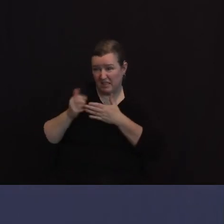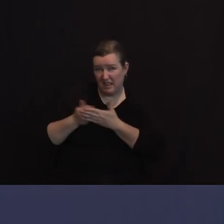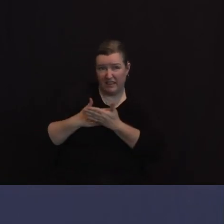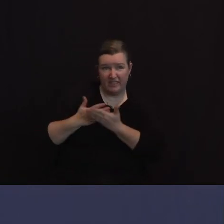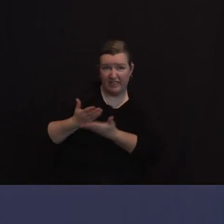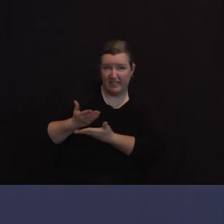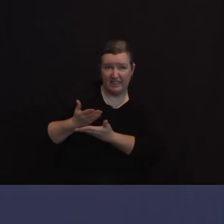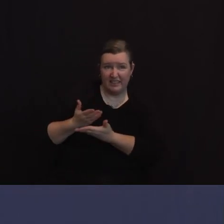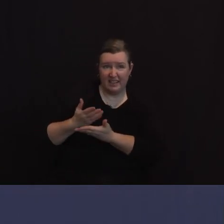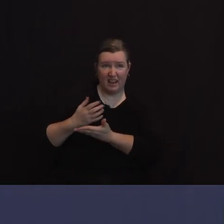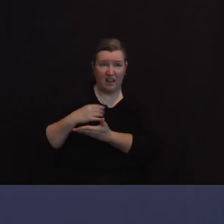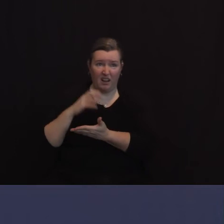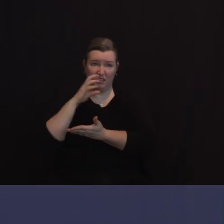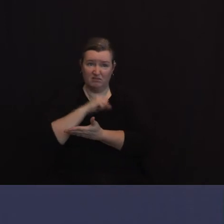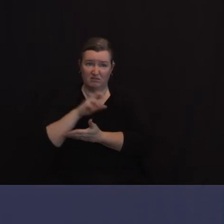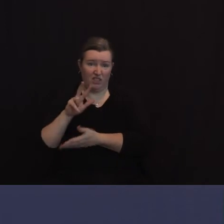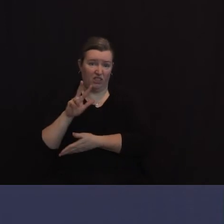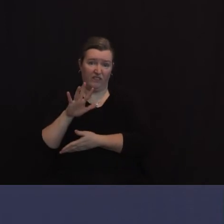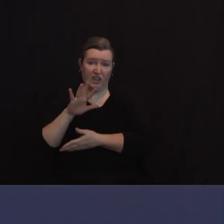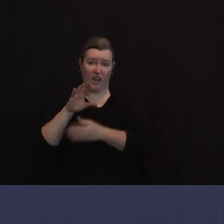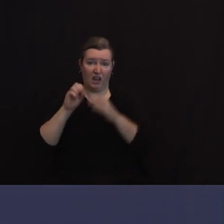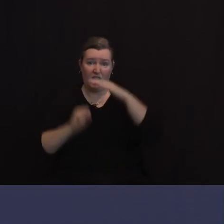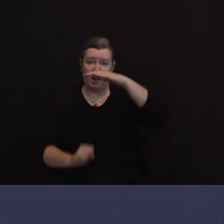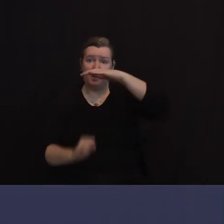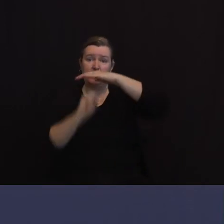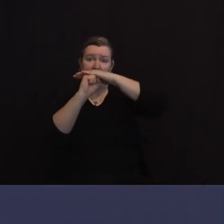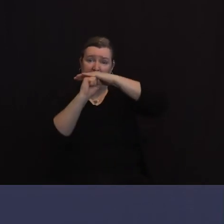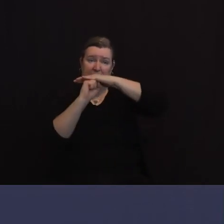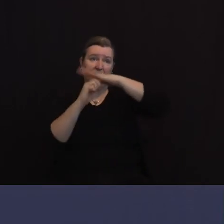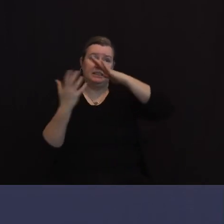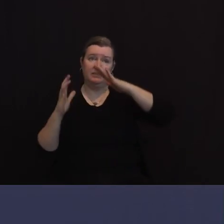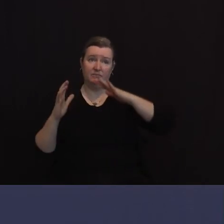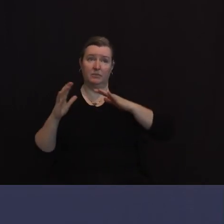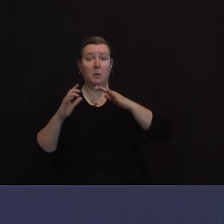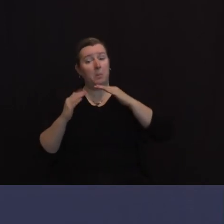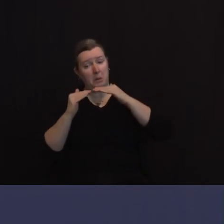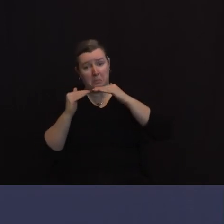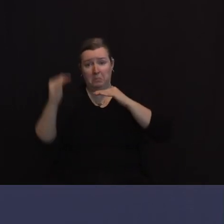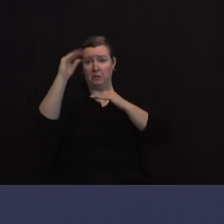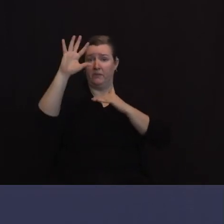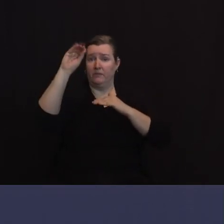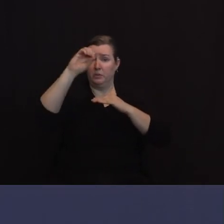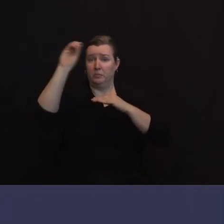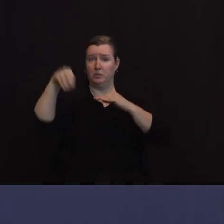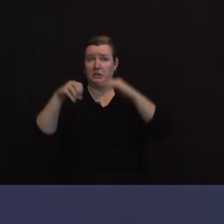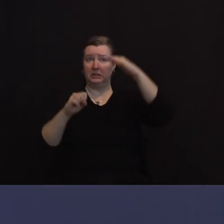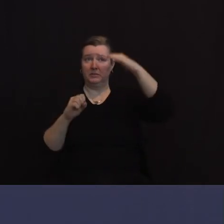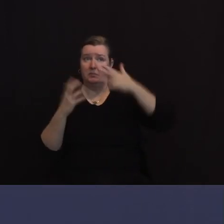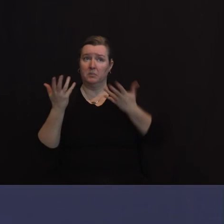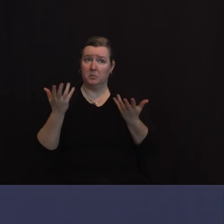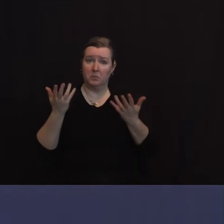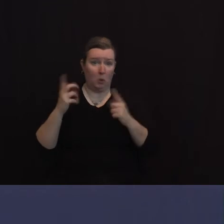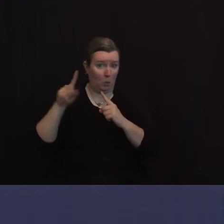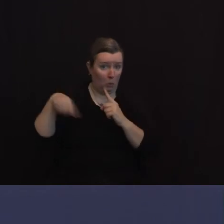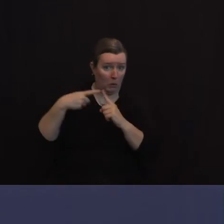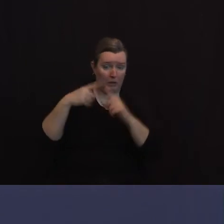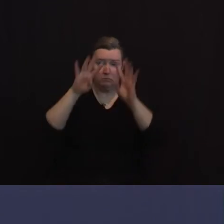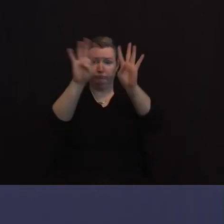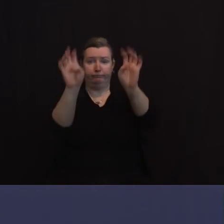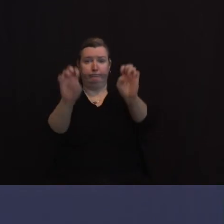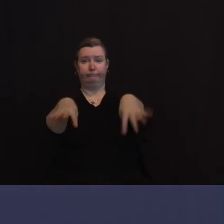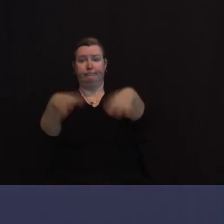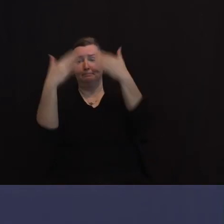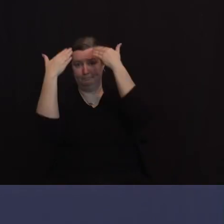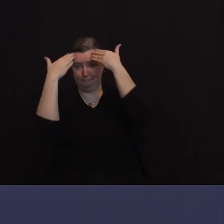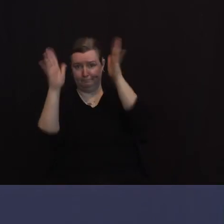move probably is from 35% to 50%. That would be my guess. I don't know when, but if the numbers keep getting better, it'll